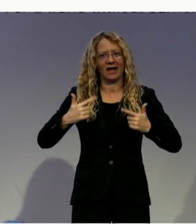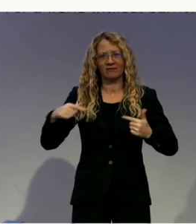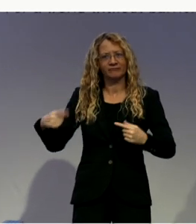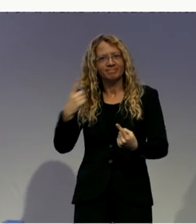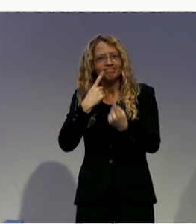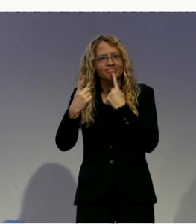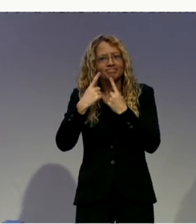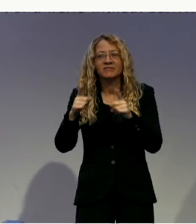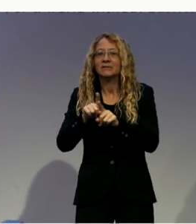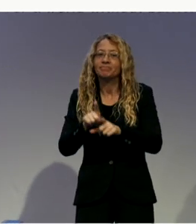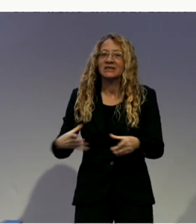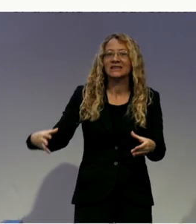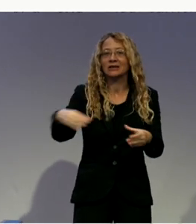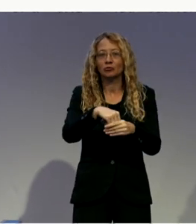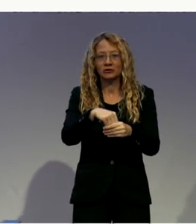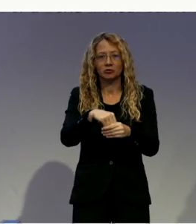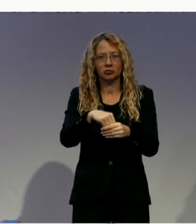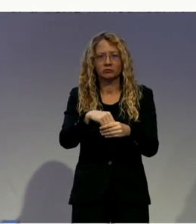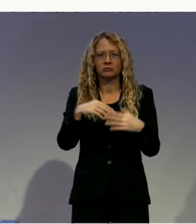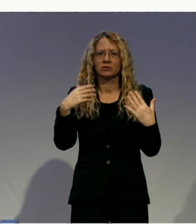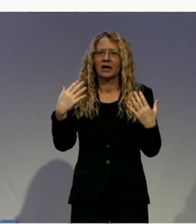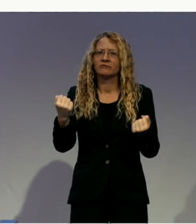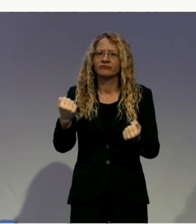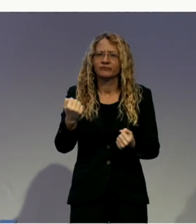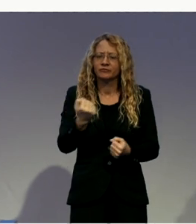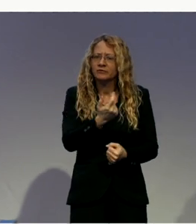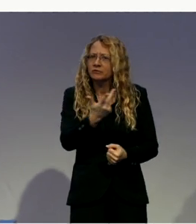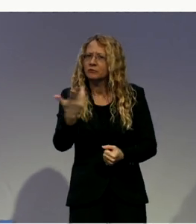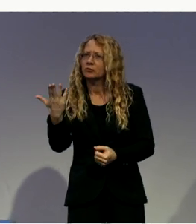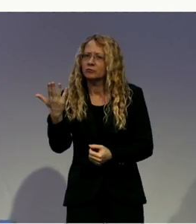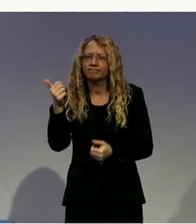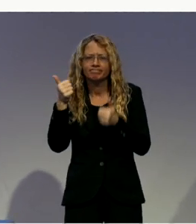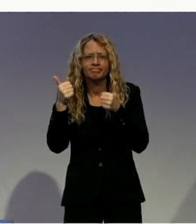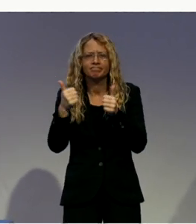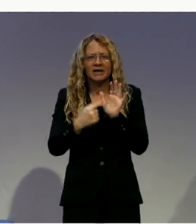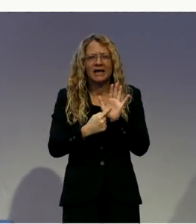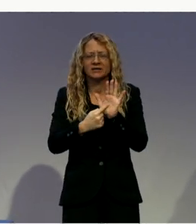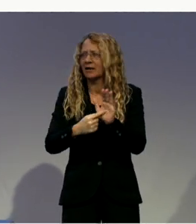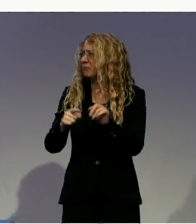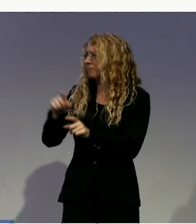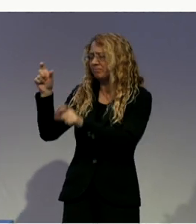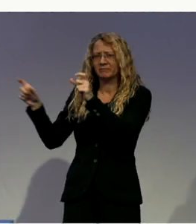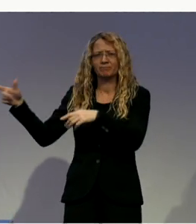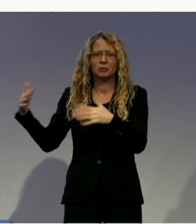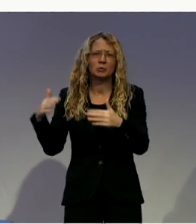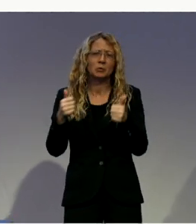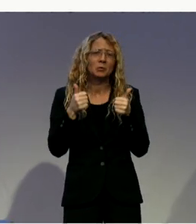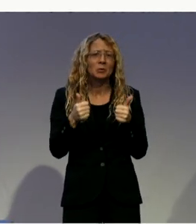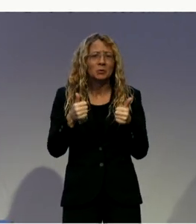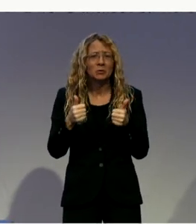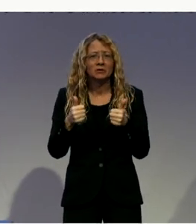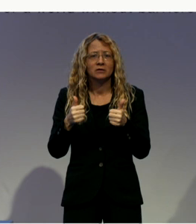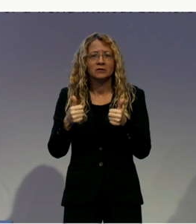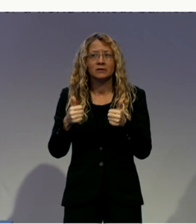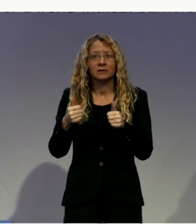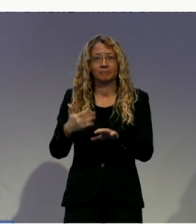mid income countries. I have great speakers with me. Before I present them to you, I would like to briefly